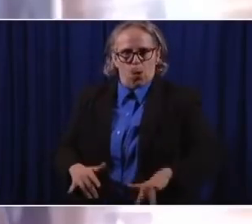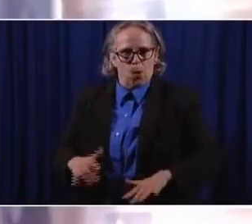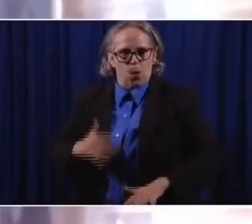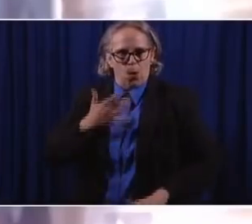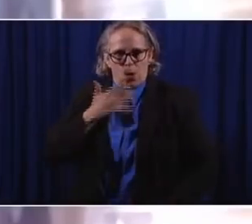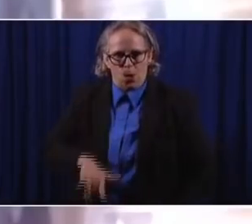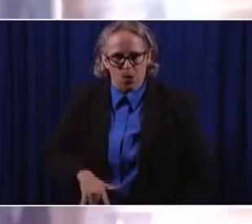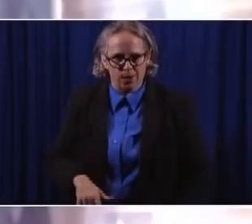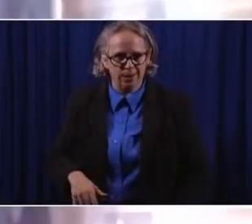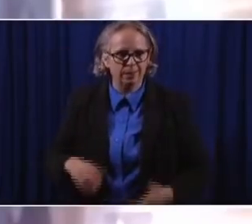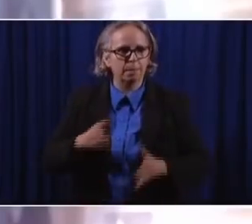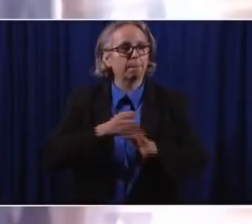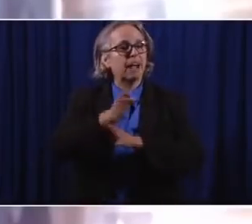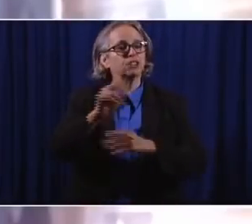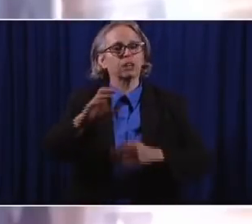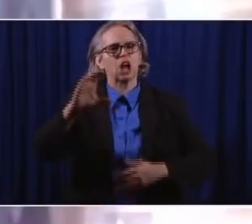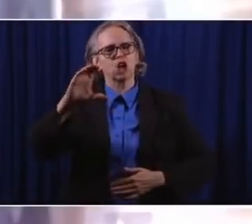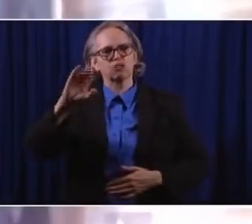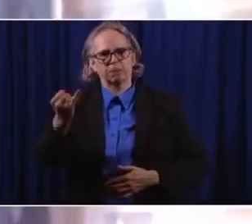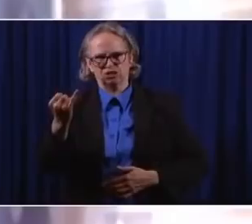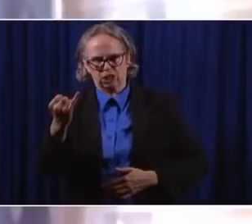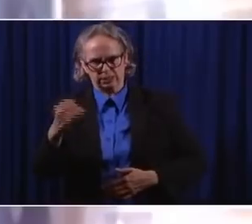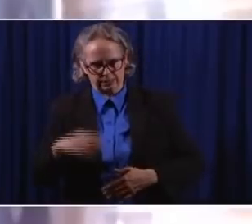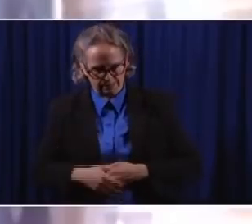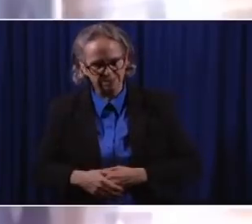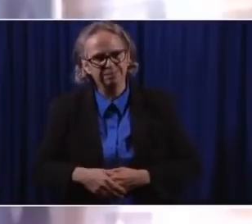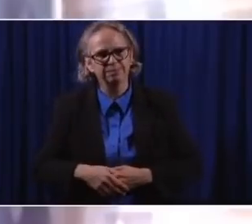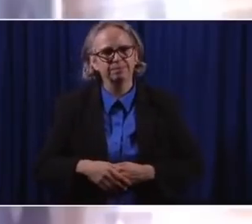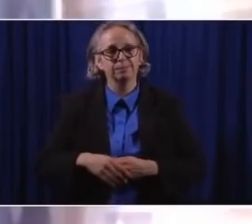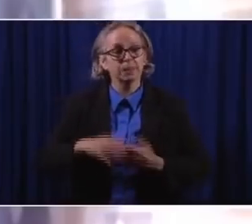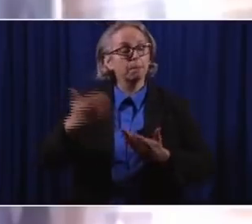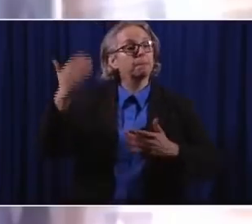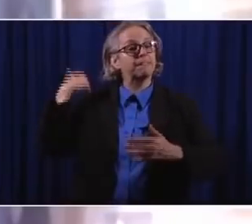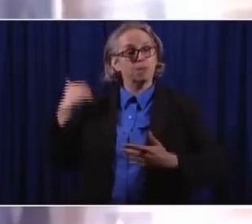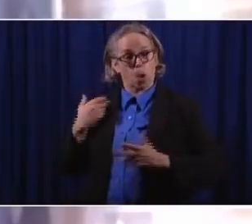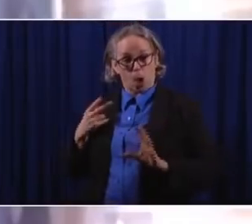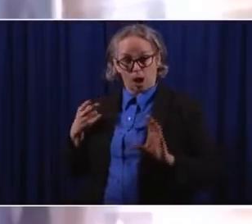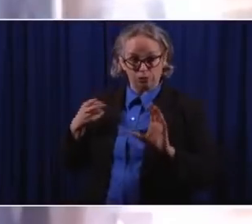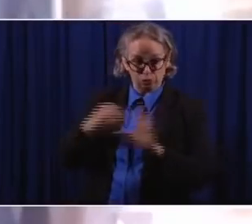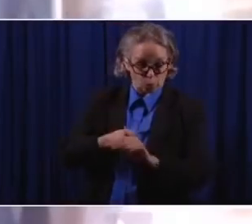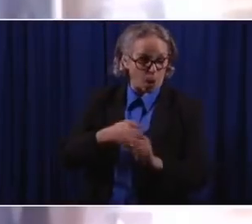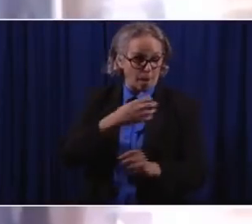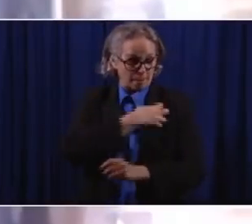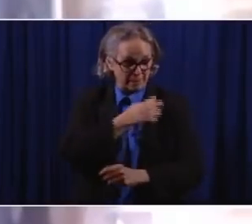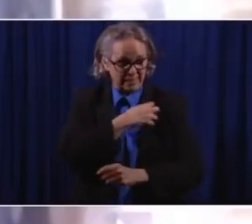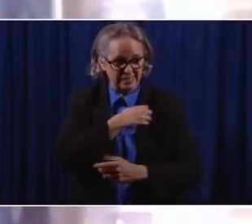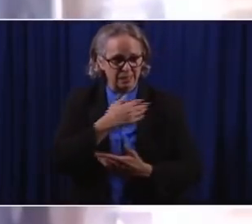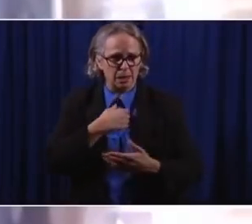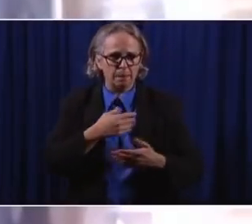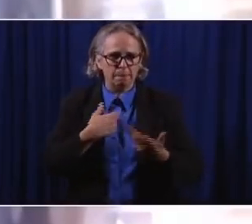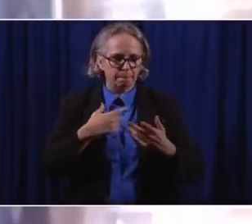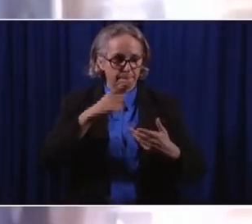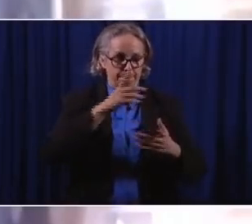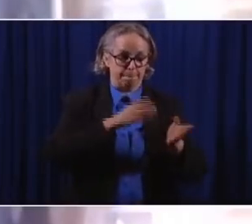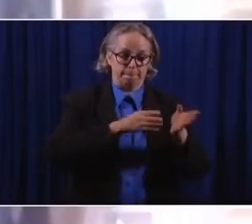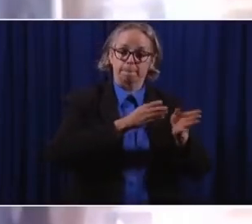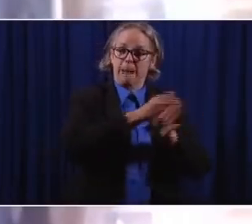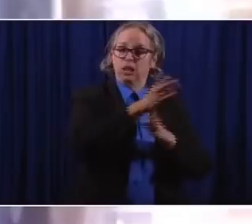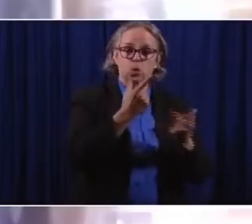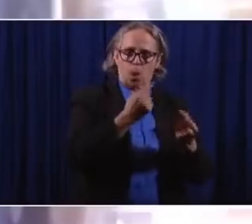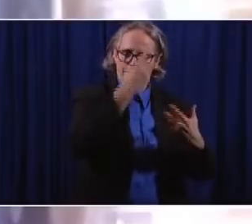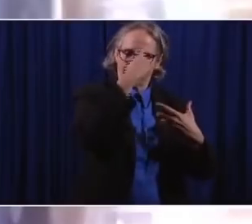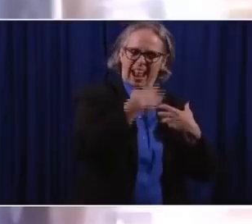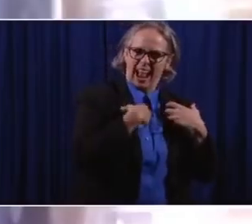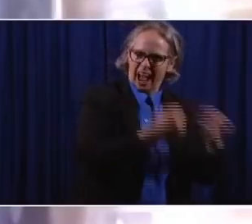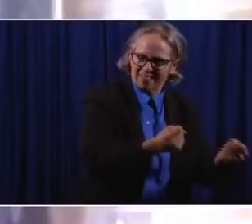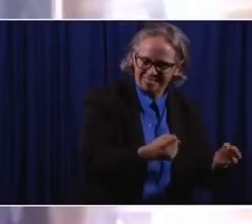law enforcement, I worked in mental health for Portage County, and I also worked in corrections for Cuyahoga County.